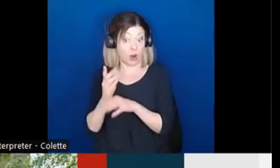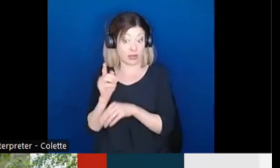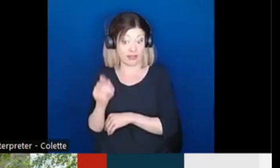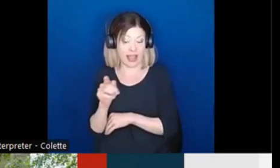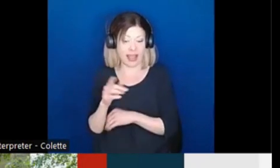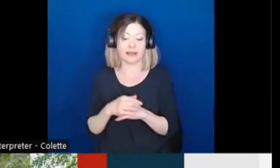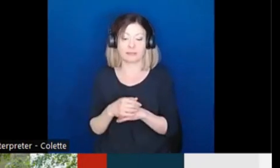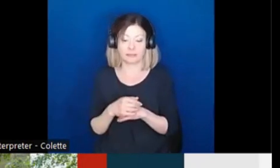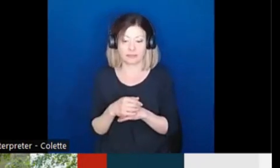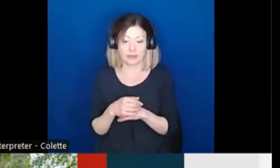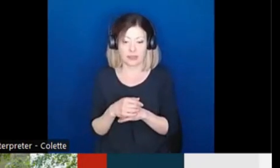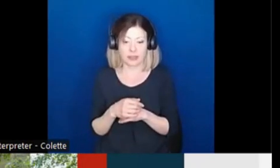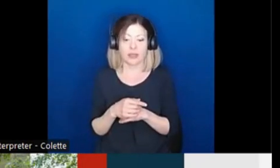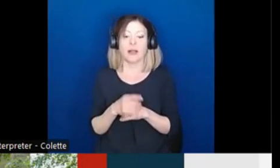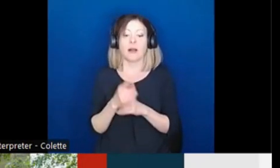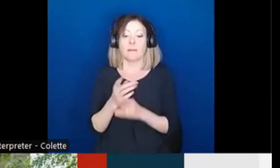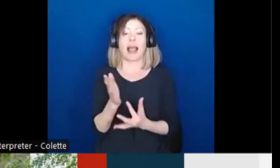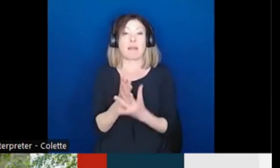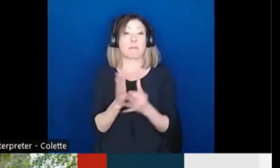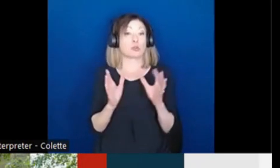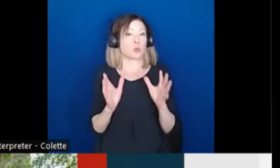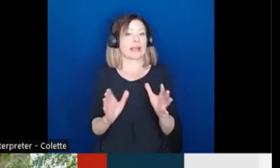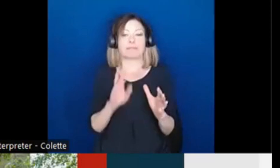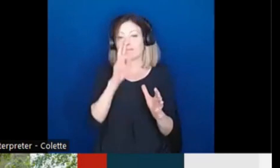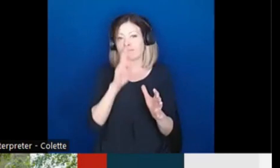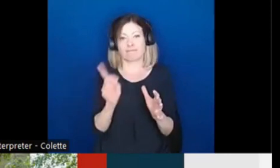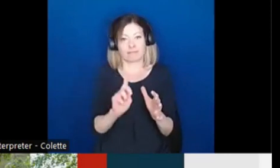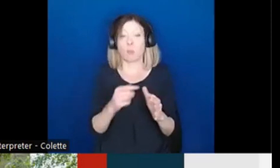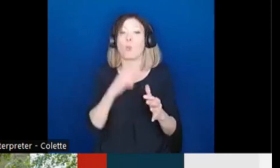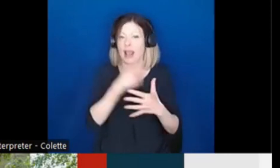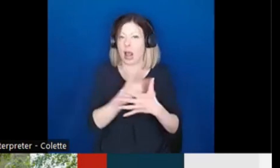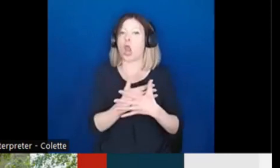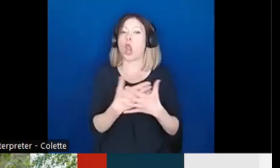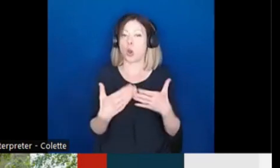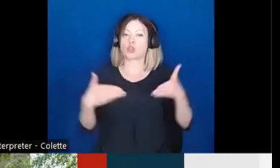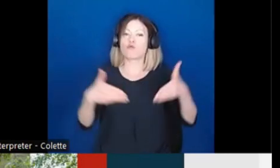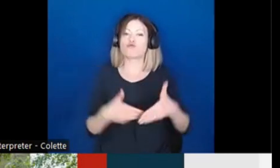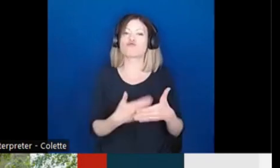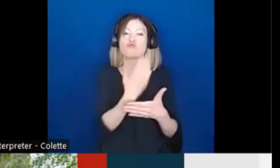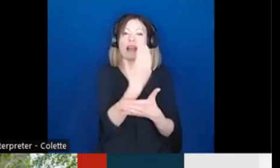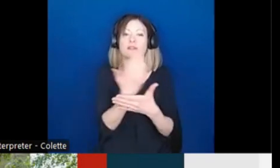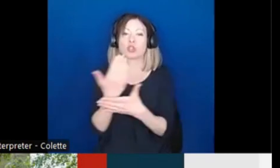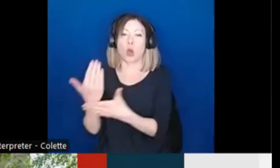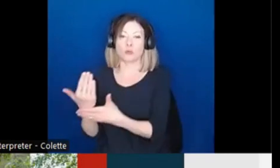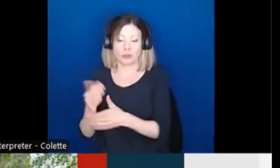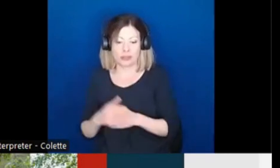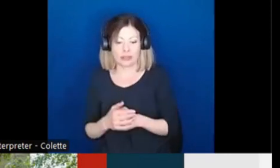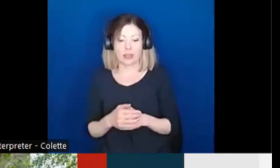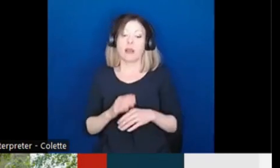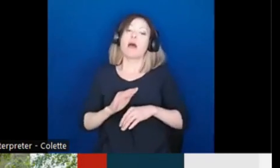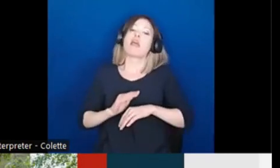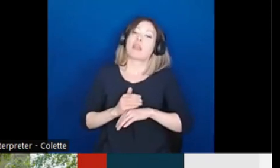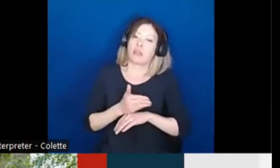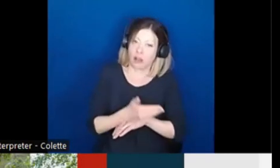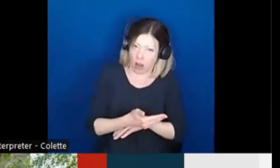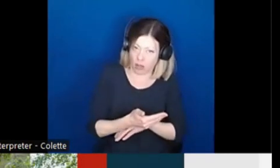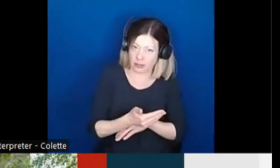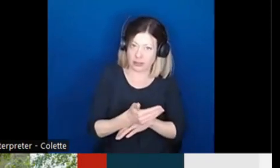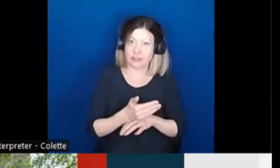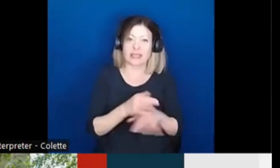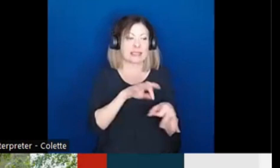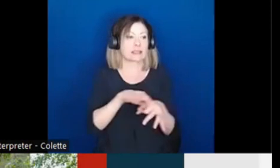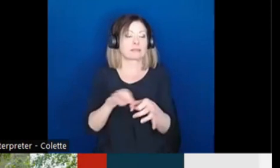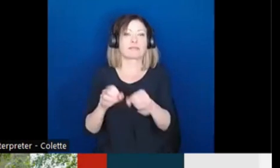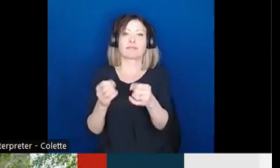which is a lot of gravestones. The garden is a little bit more planted and pretty than it would have been in the Brontes' time. They